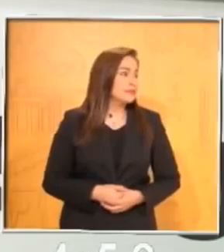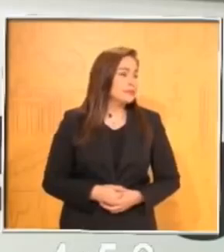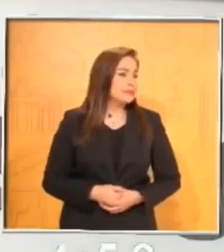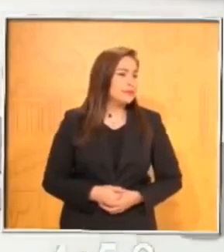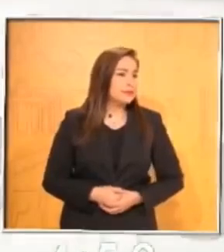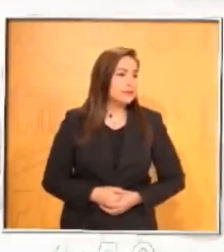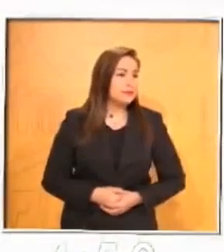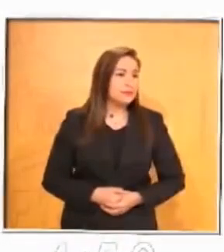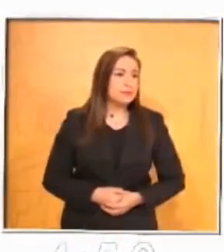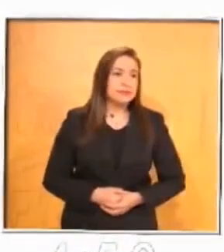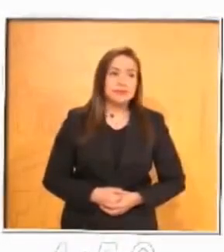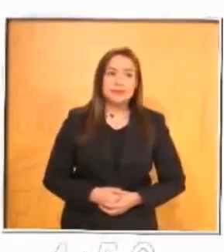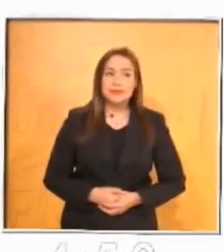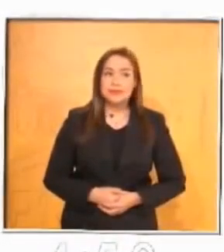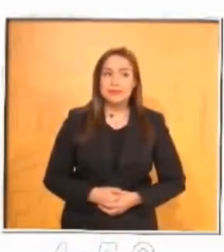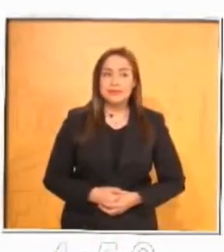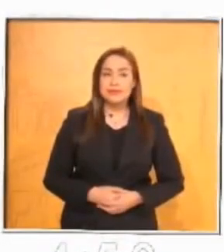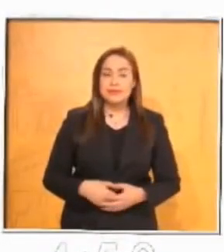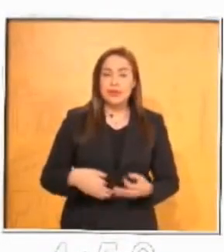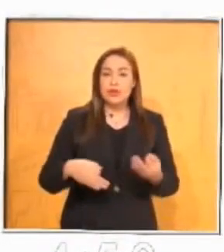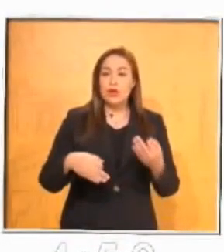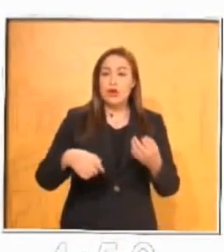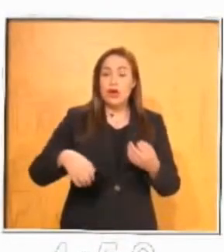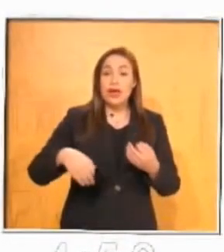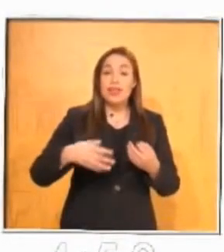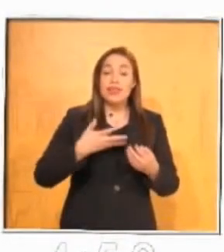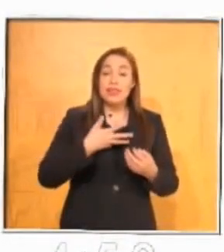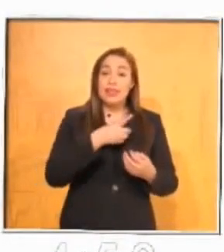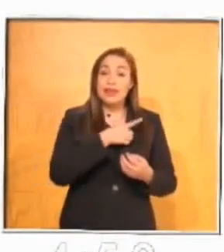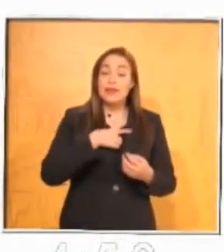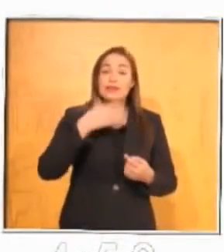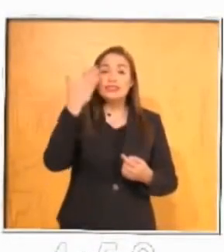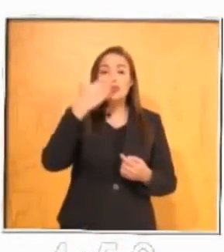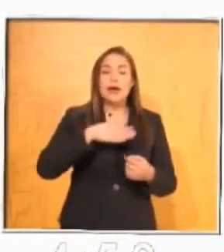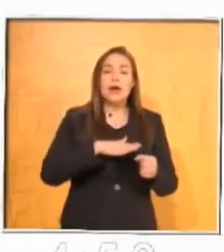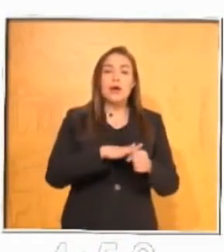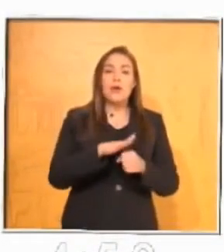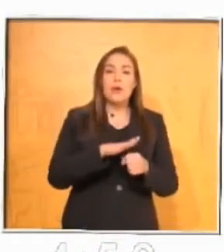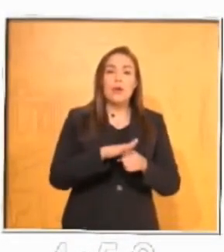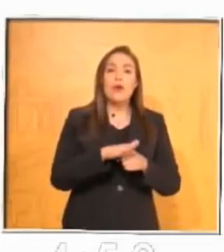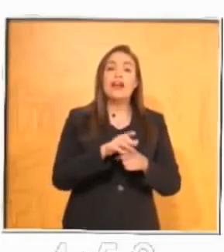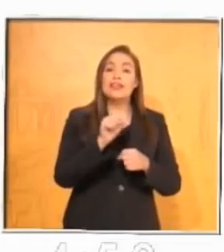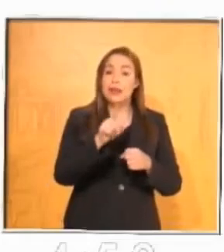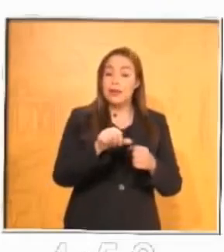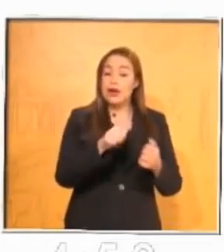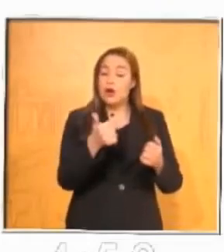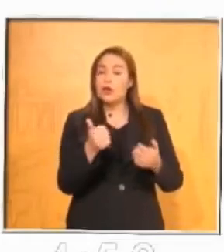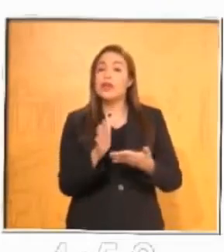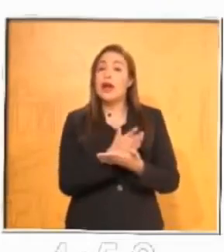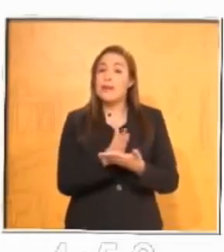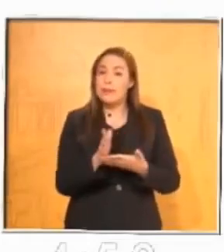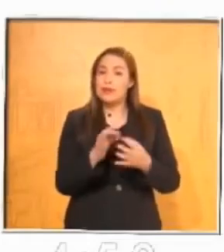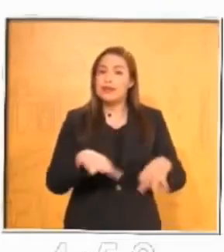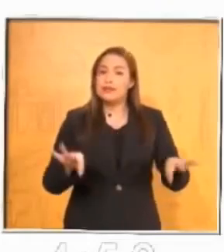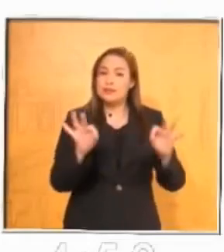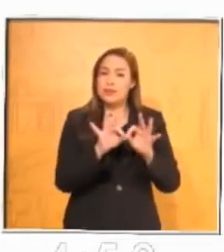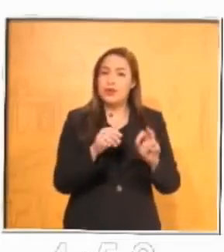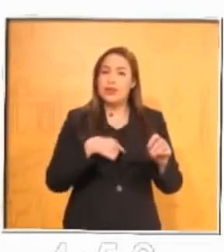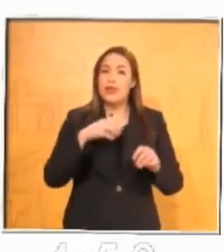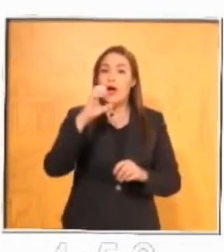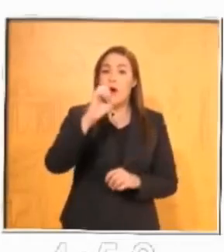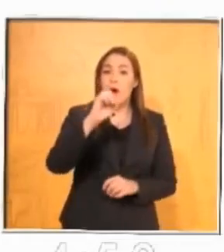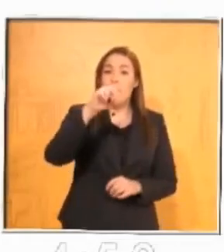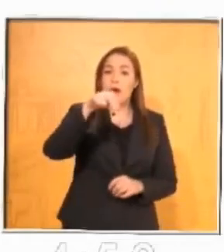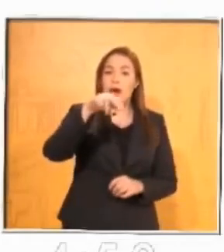Then we talked about the sound effects or the onomatopoeias. I told you that you can find